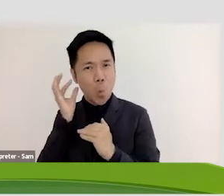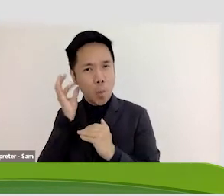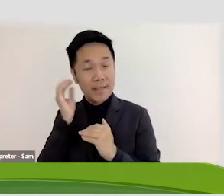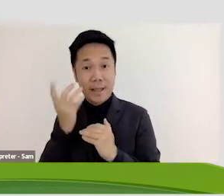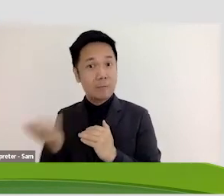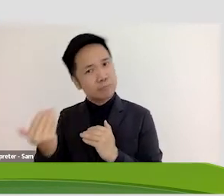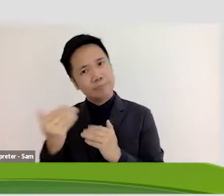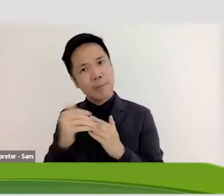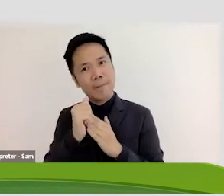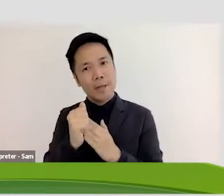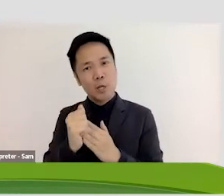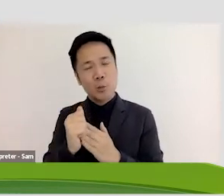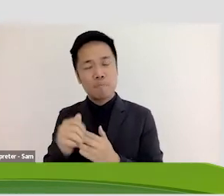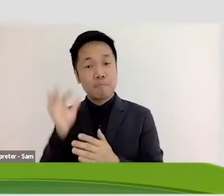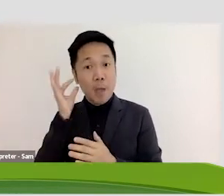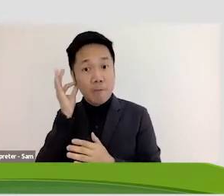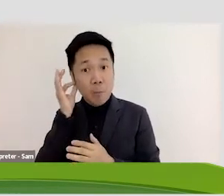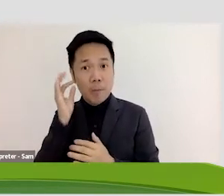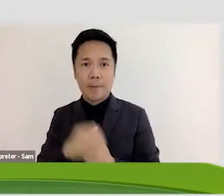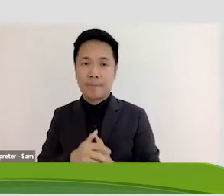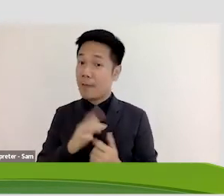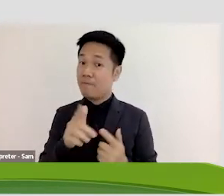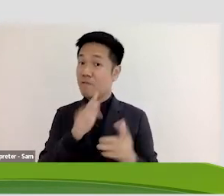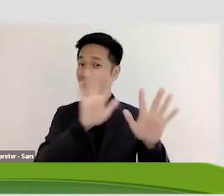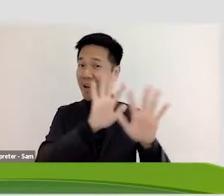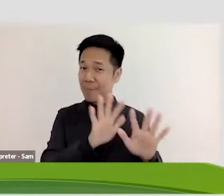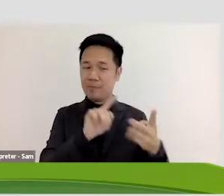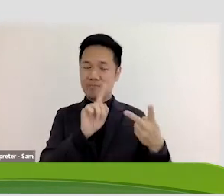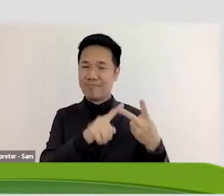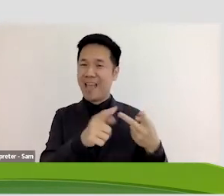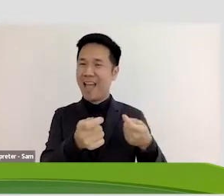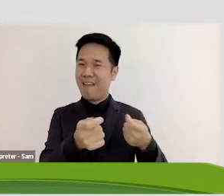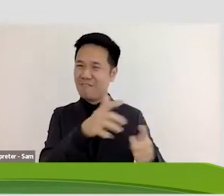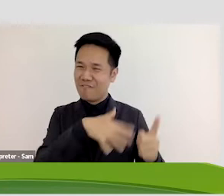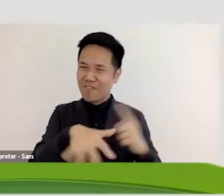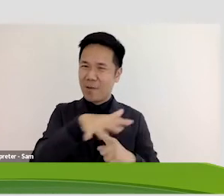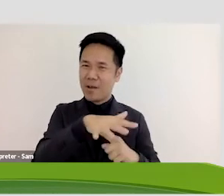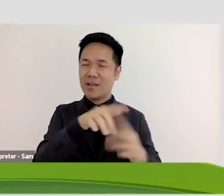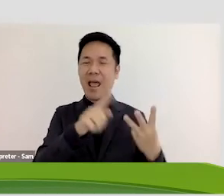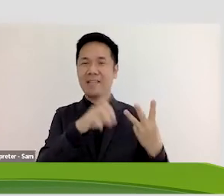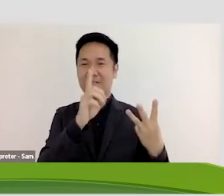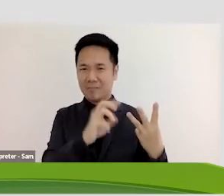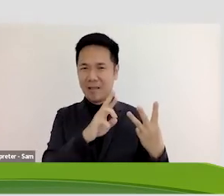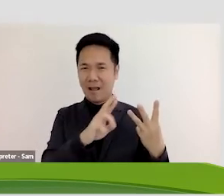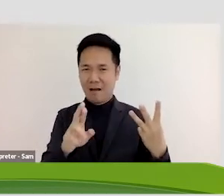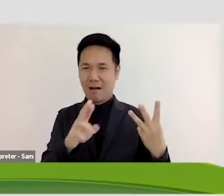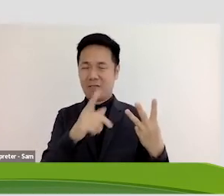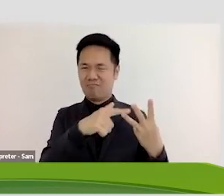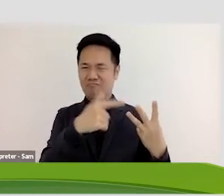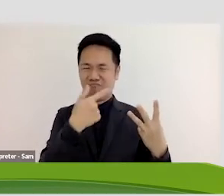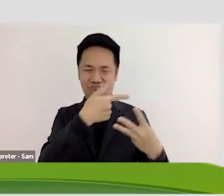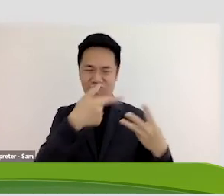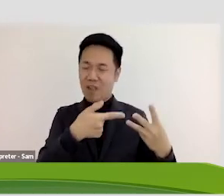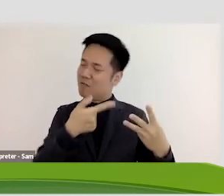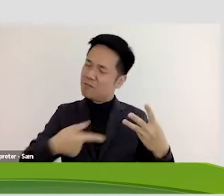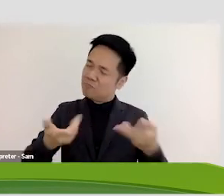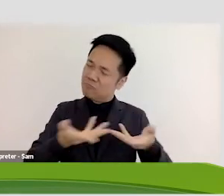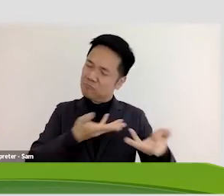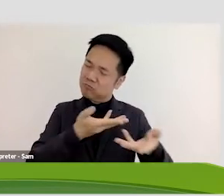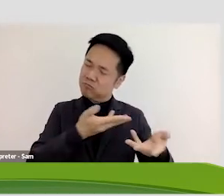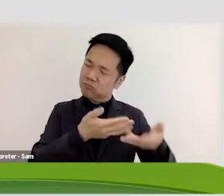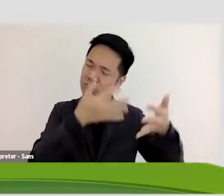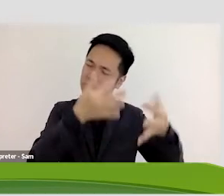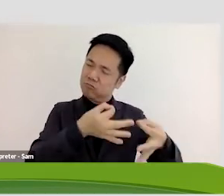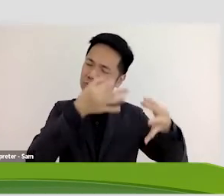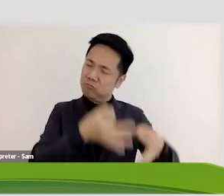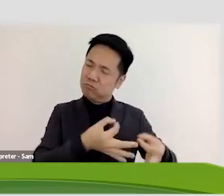leadership in climate action, environment, and risk-related decision-making. As such,